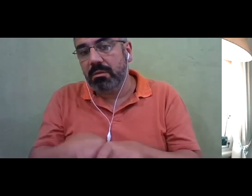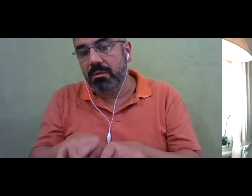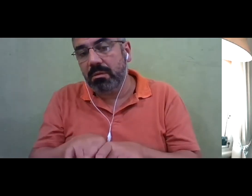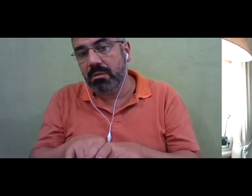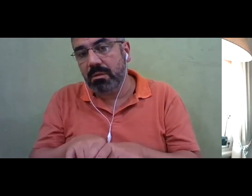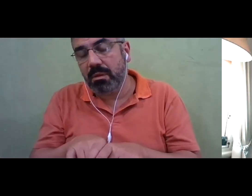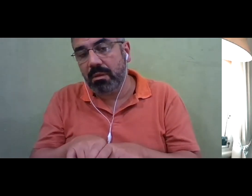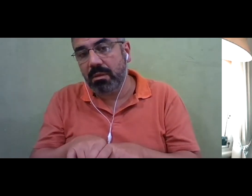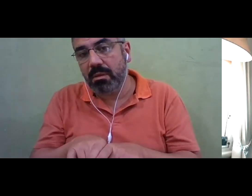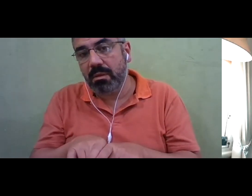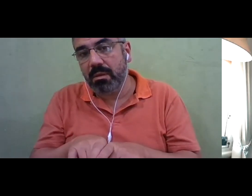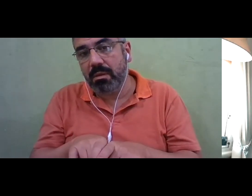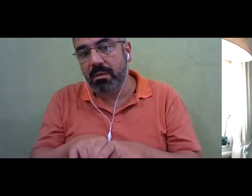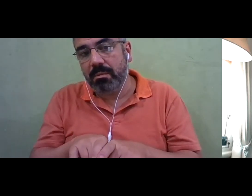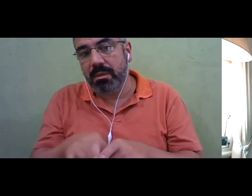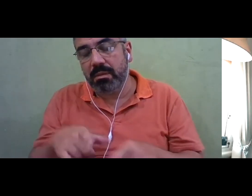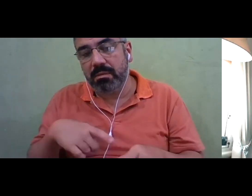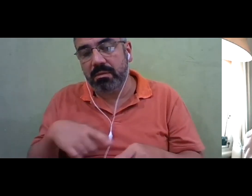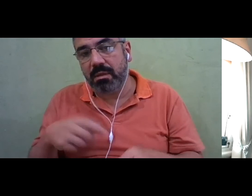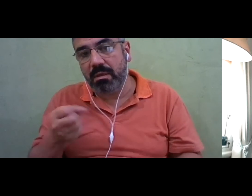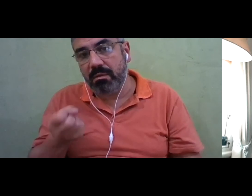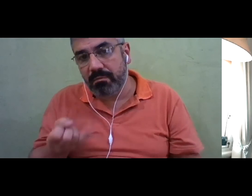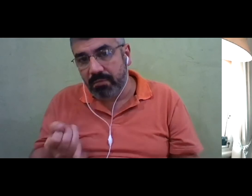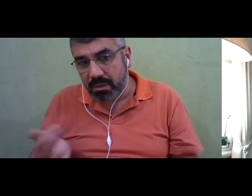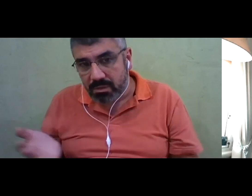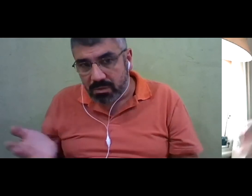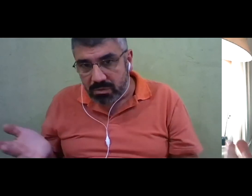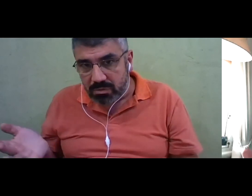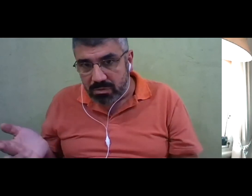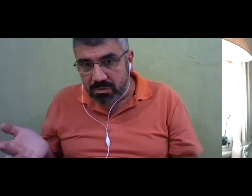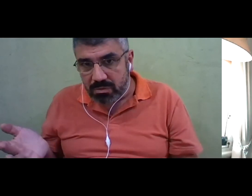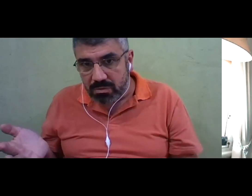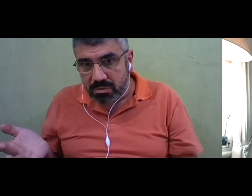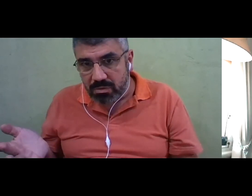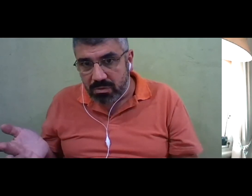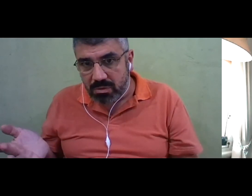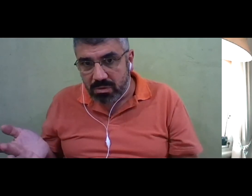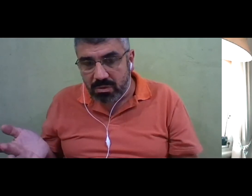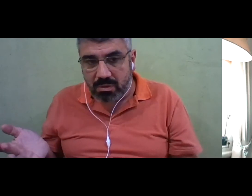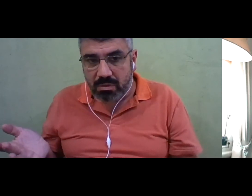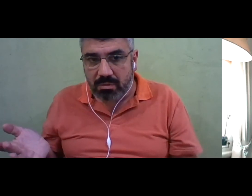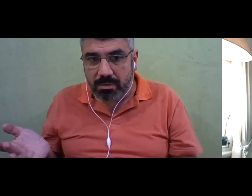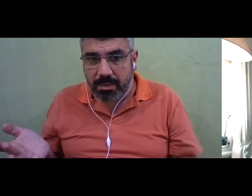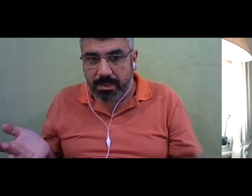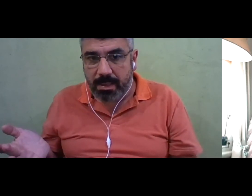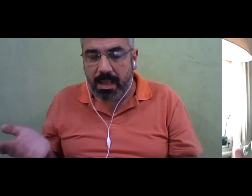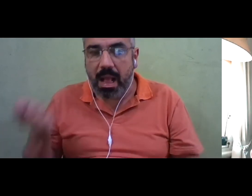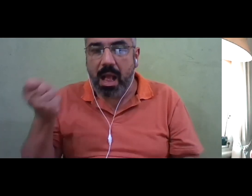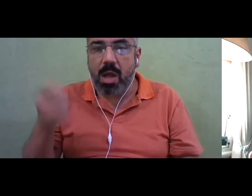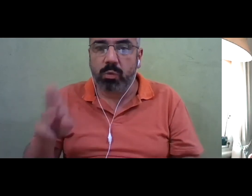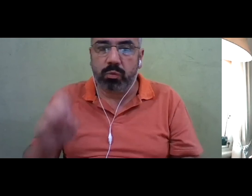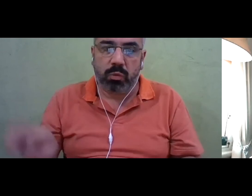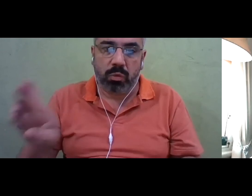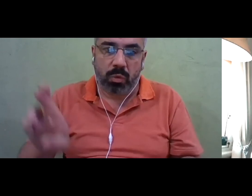Got Herder. What's it? Herder. He's a German philosopher of that time, mid 18th